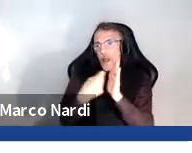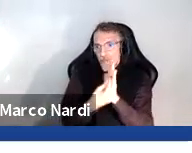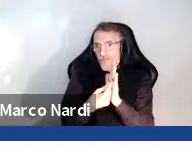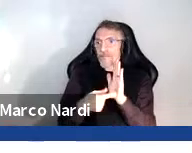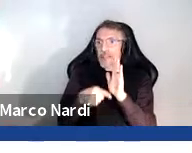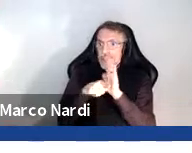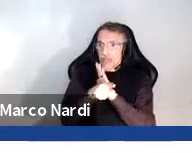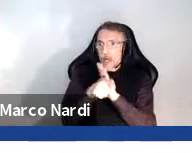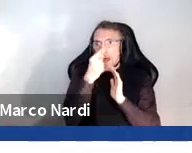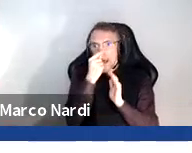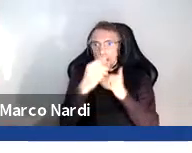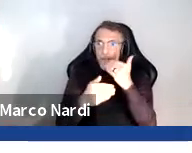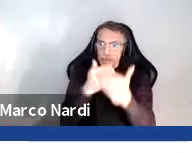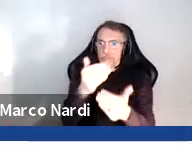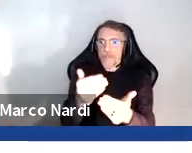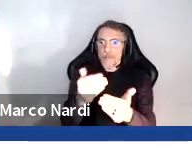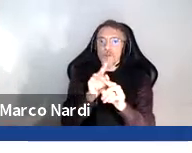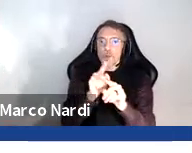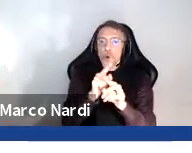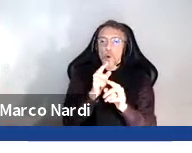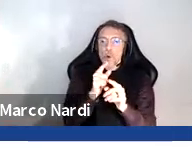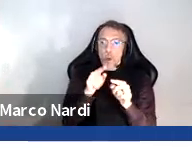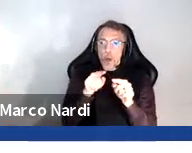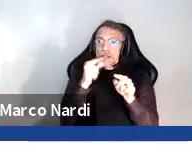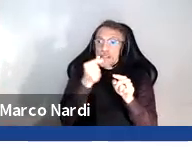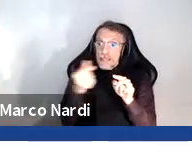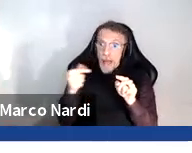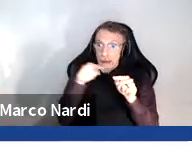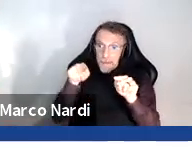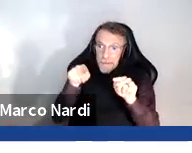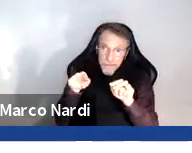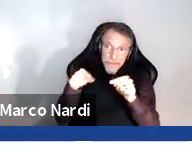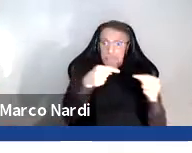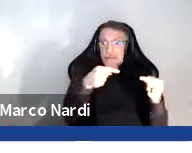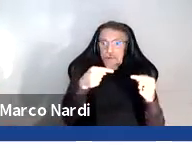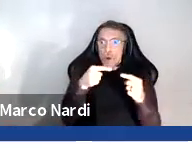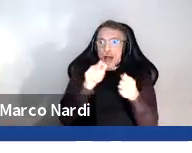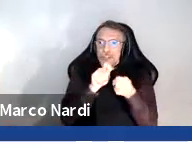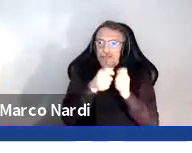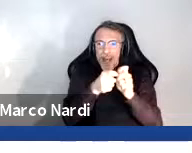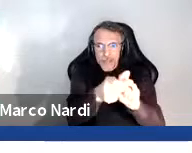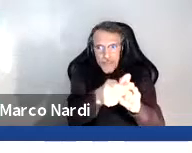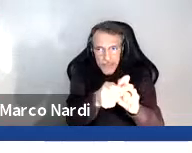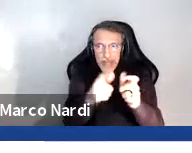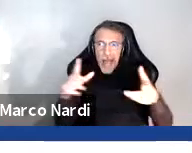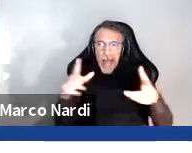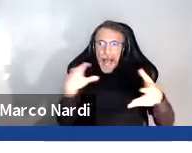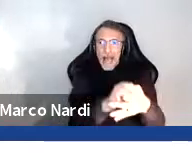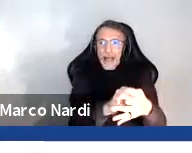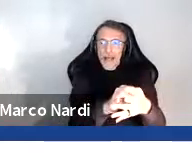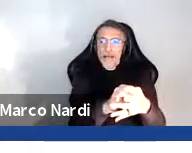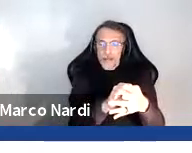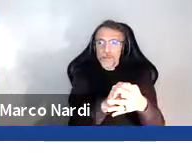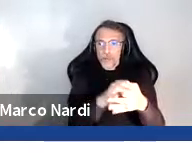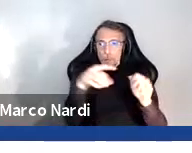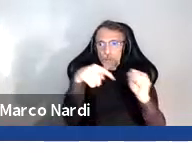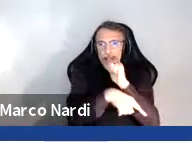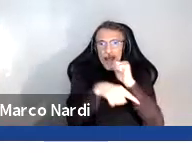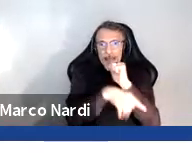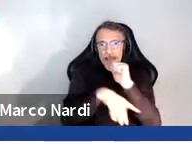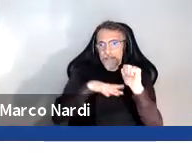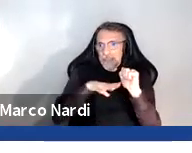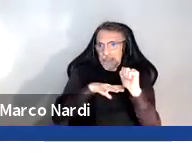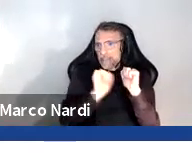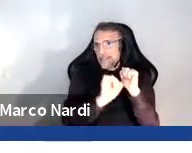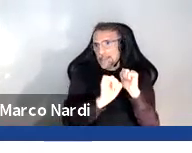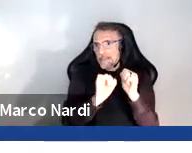despite or even especially if the economic adjustment programs are associated with debt relief.